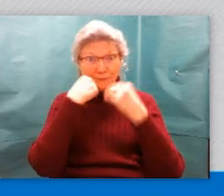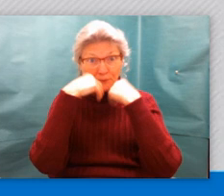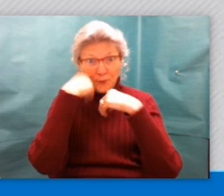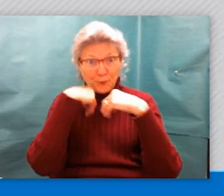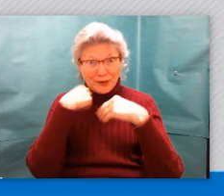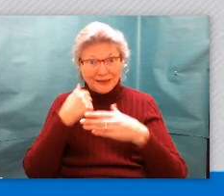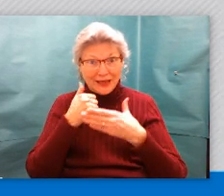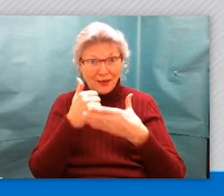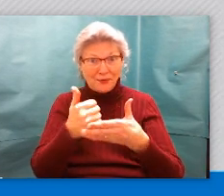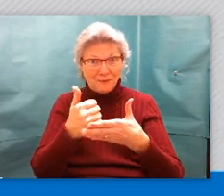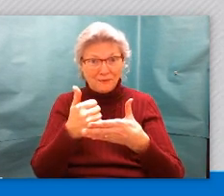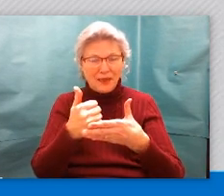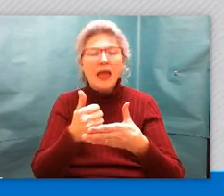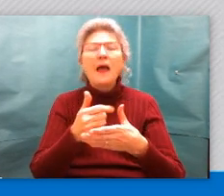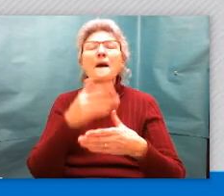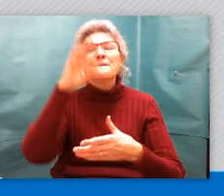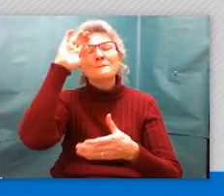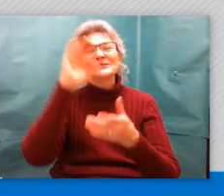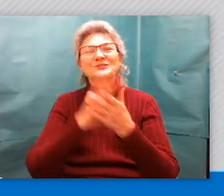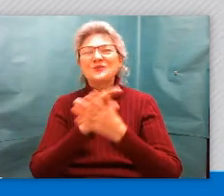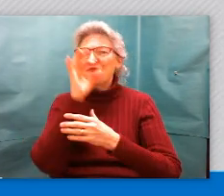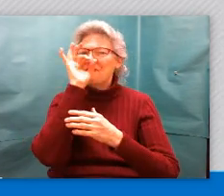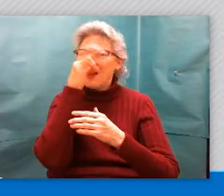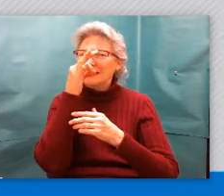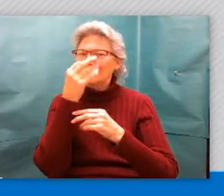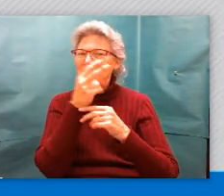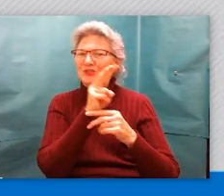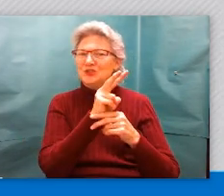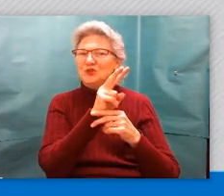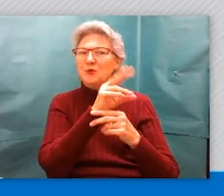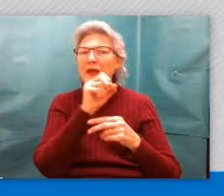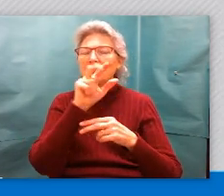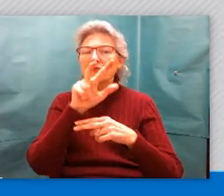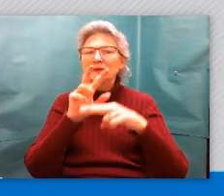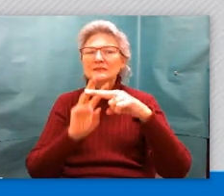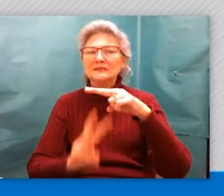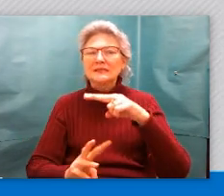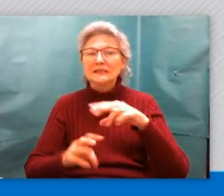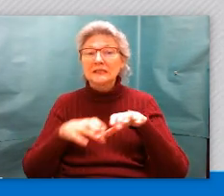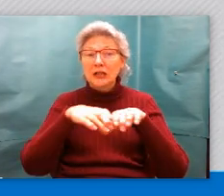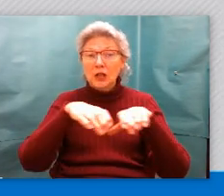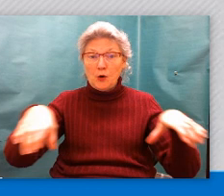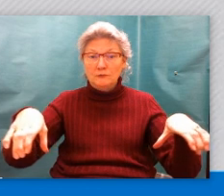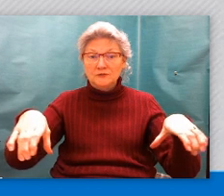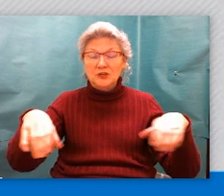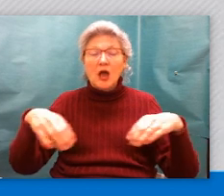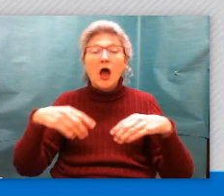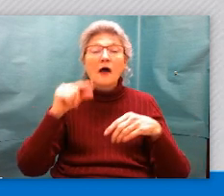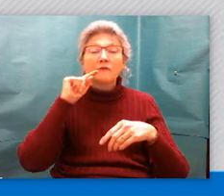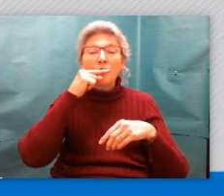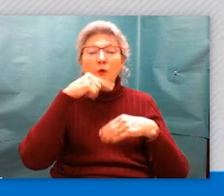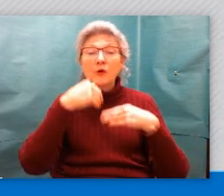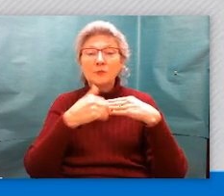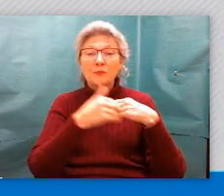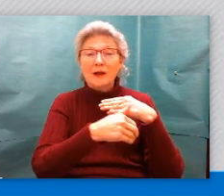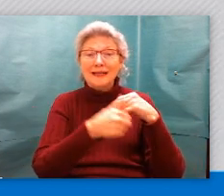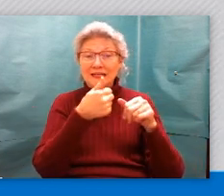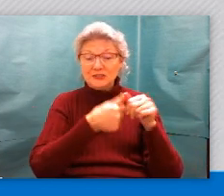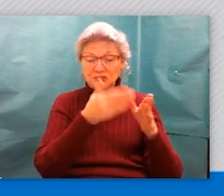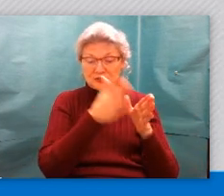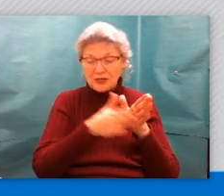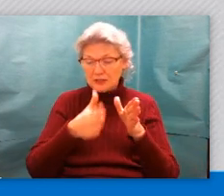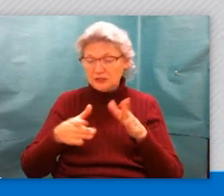read the problem. It says, Mr. Fox has 2 3/6 loaves of cornbread. Each loaf was cut into 1/6 size